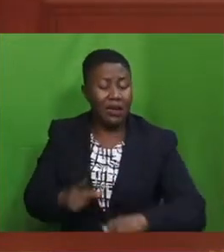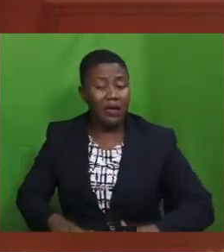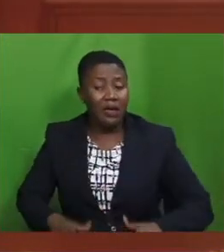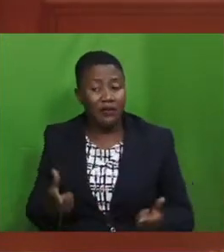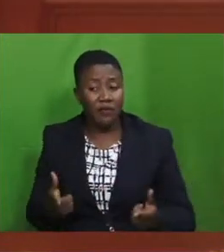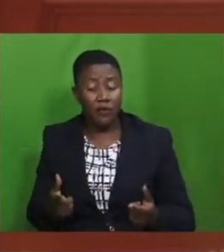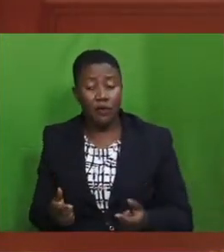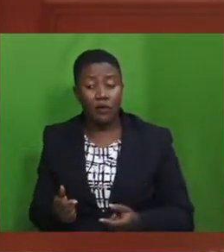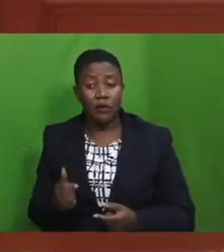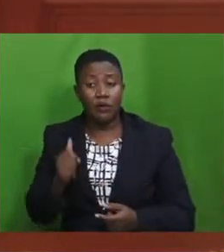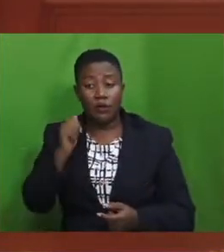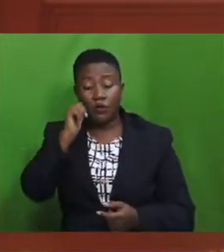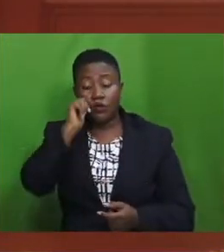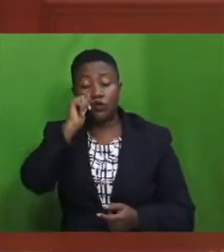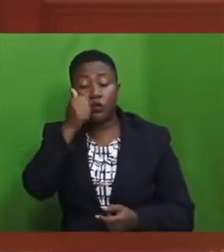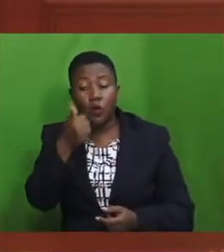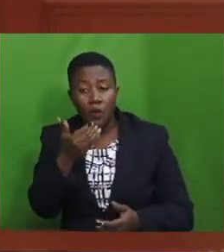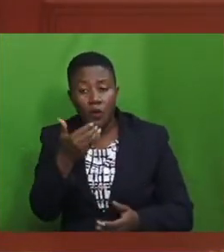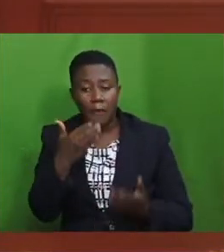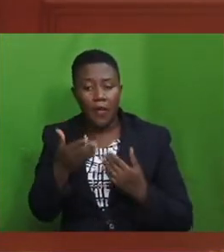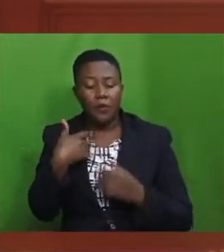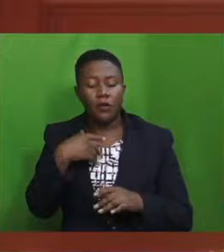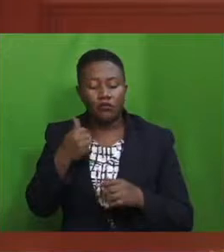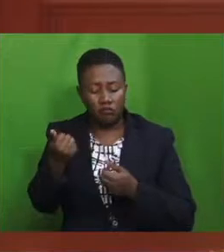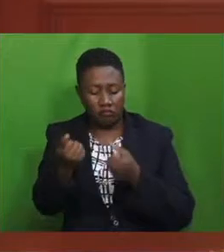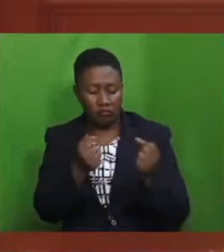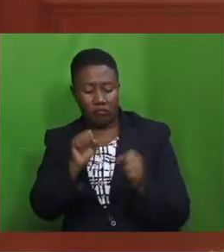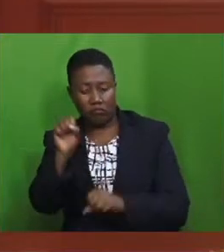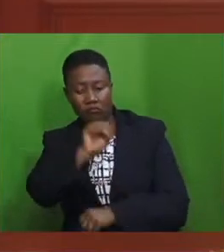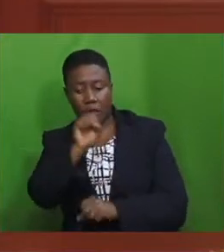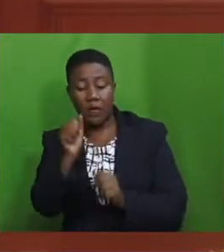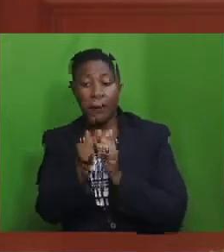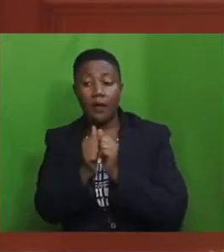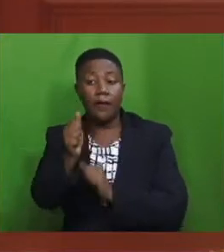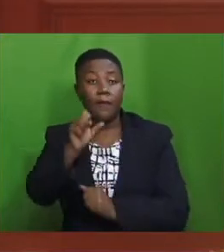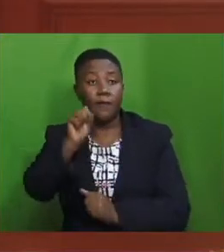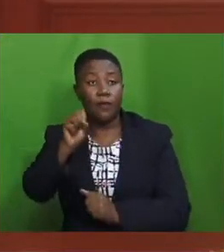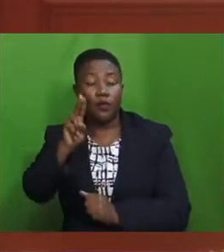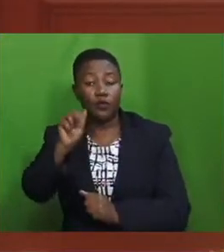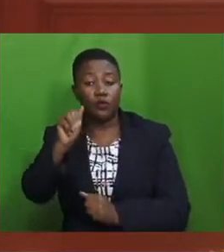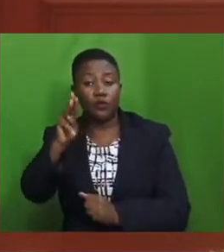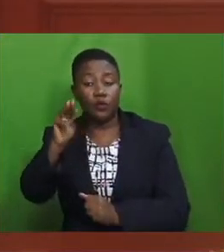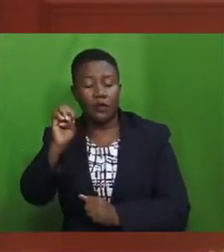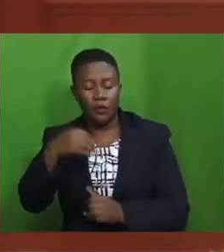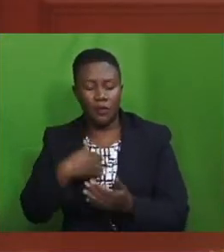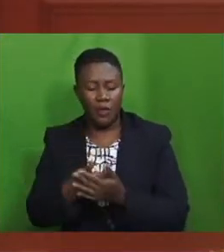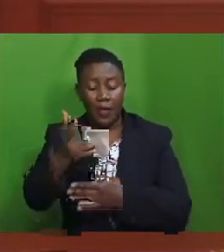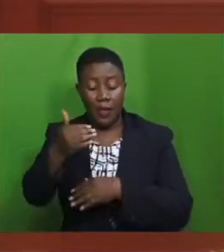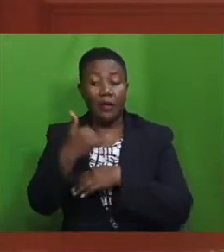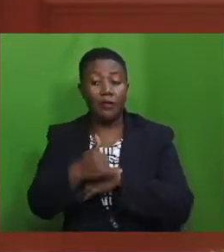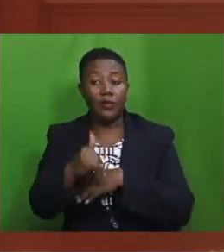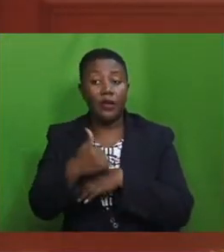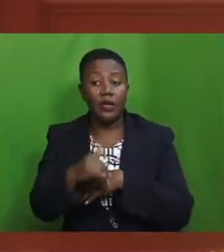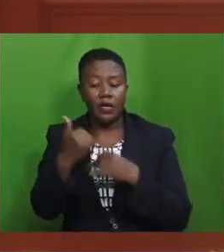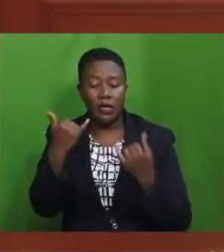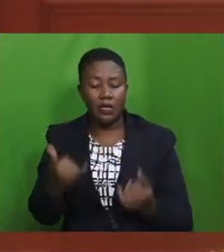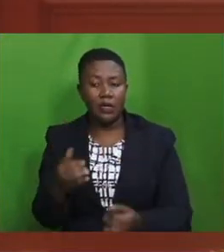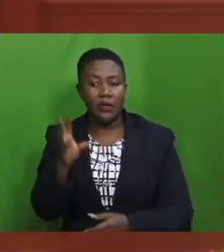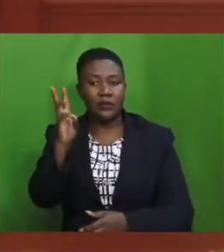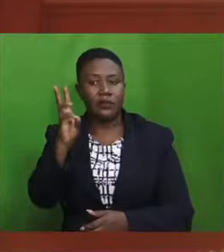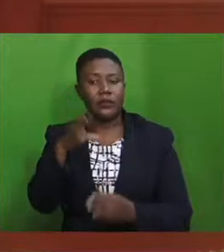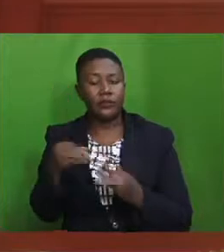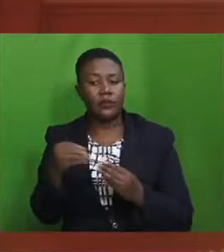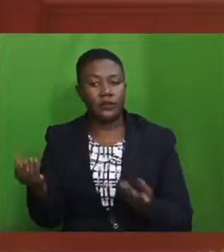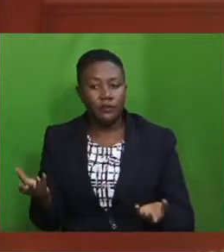tomorrow I may drive through Swami. The bread I used to buy in Swami is now 6 cedis.